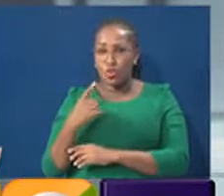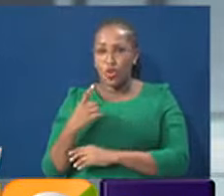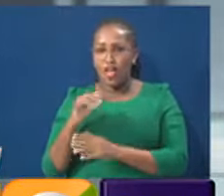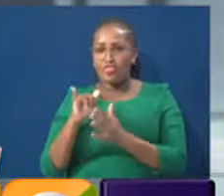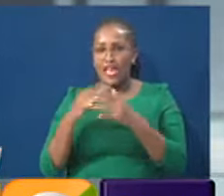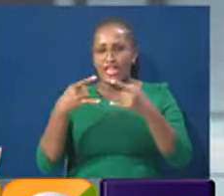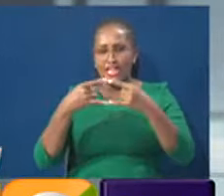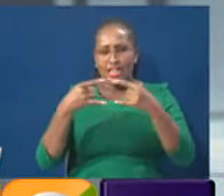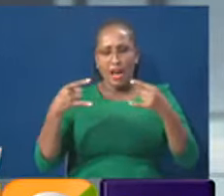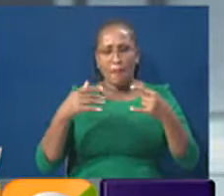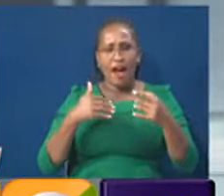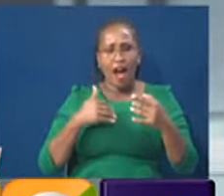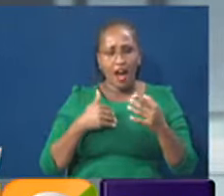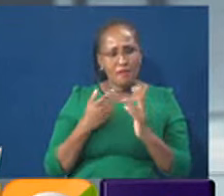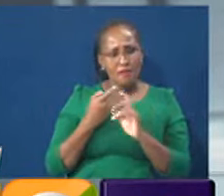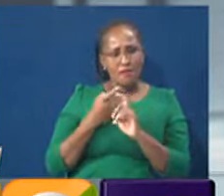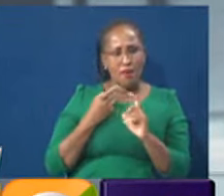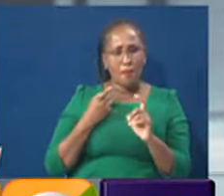the deficit of